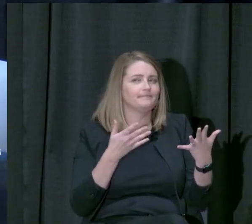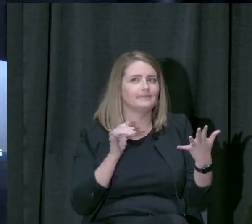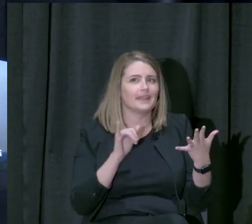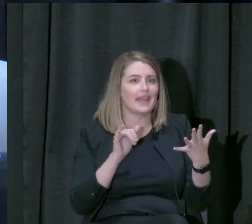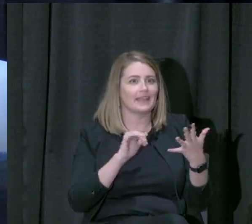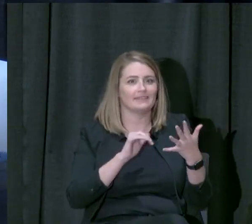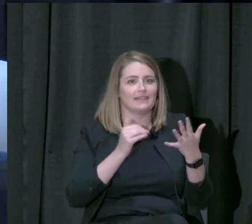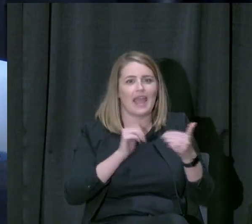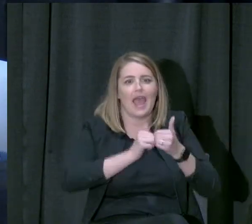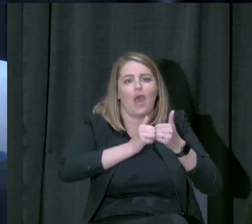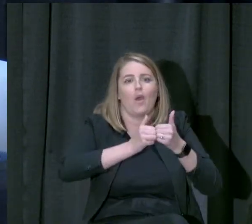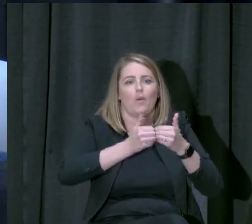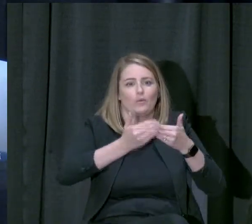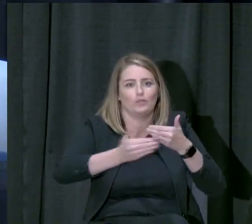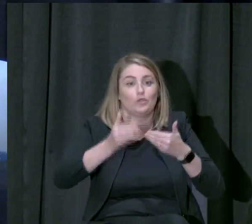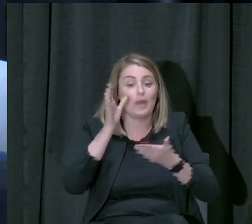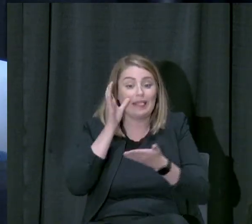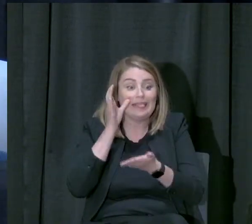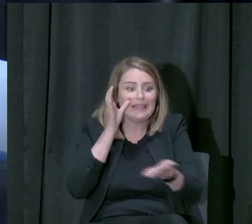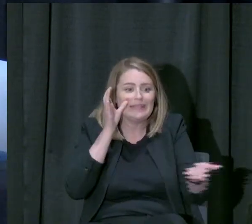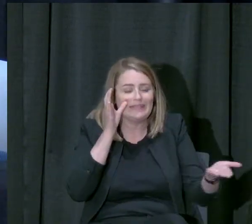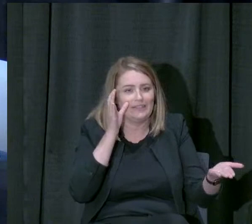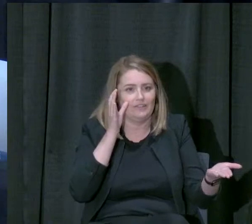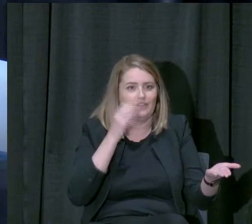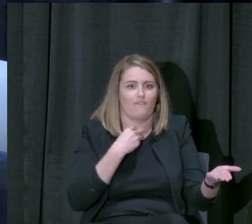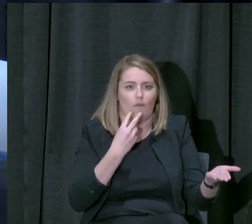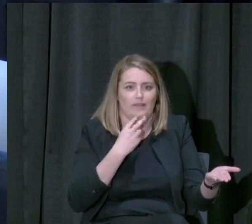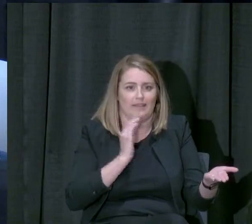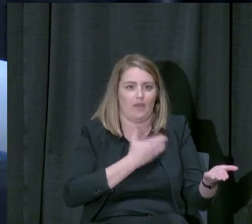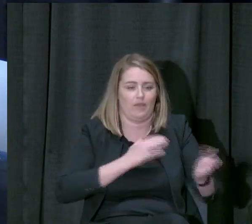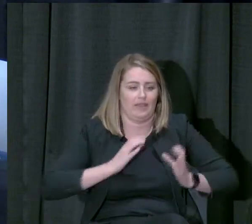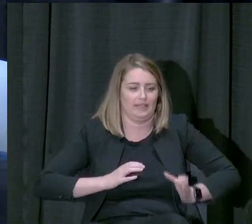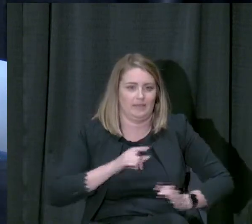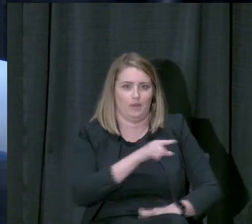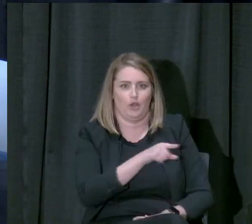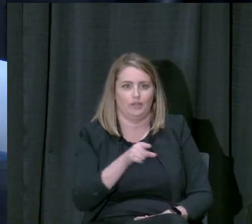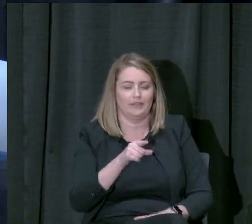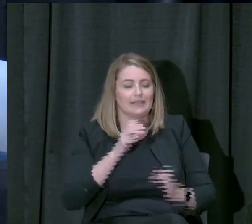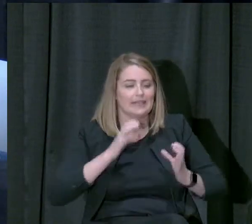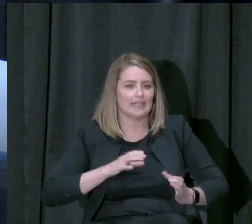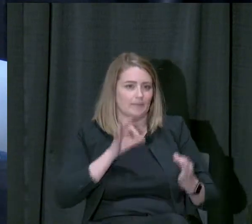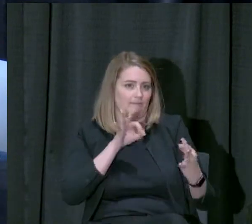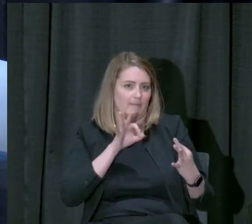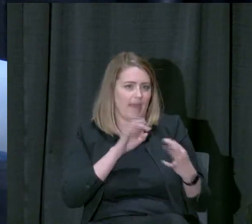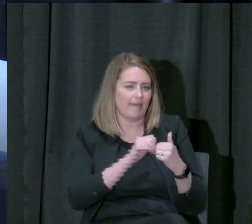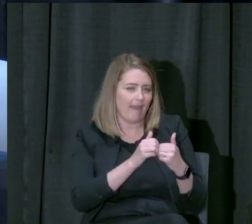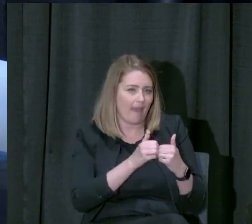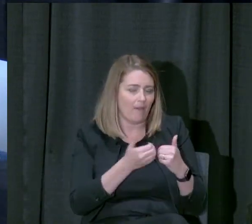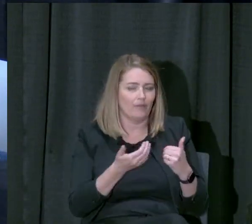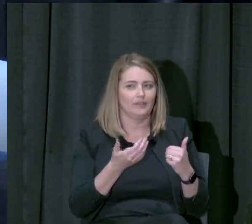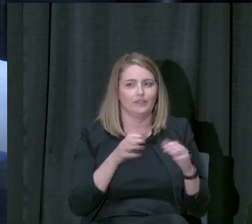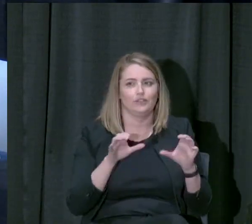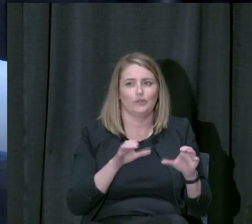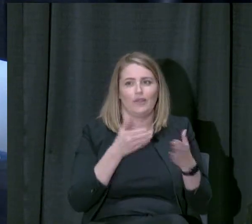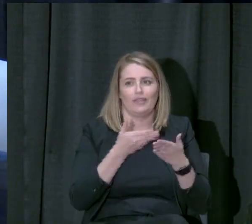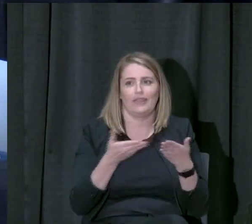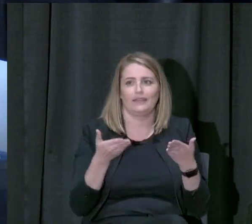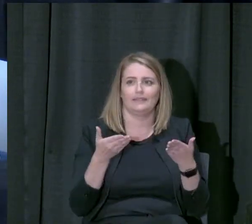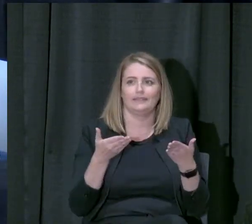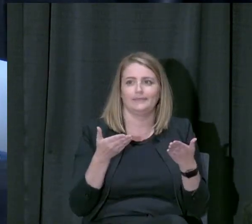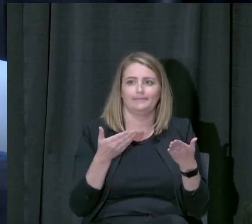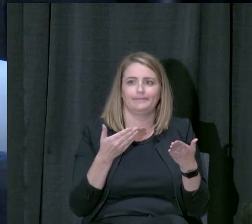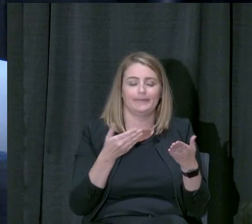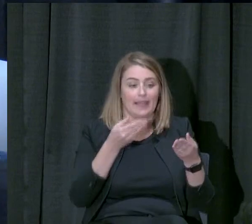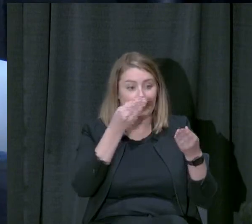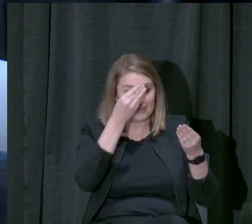go about listening to the voices of our customers, hearing, getting customer feedback, doing the things that give